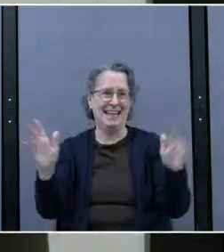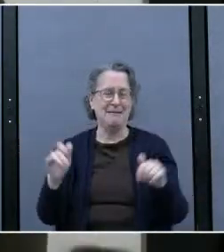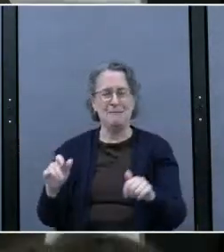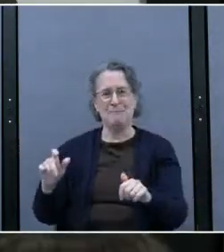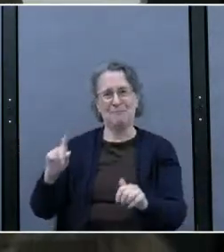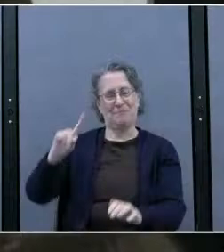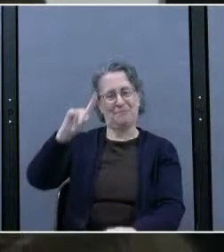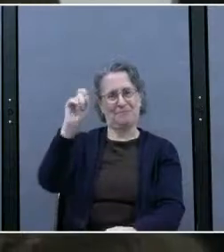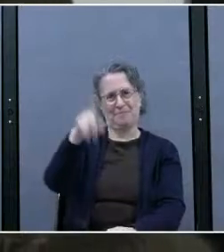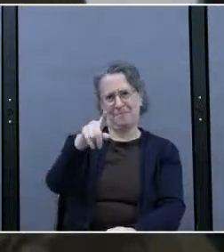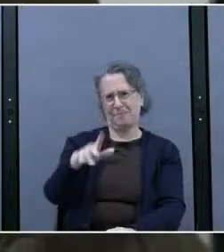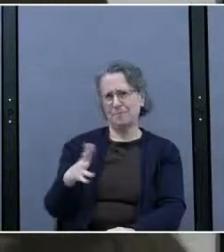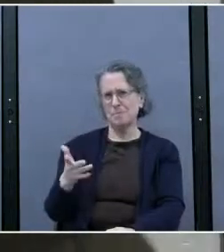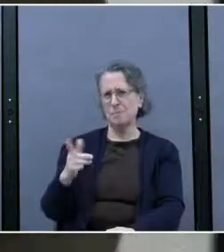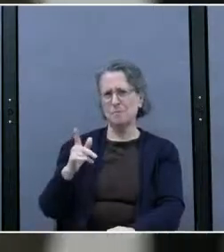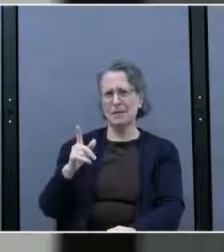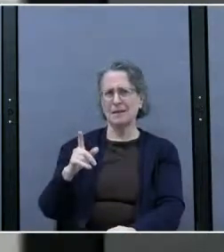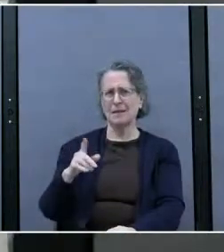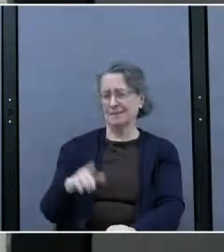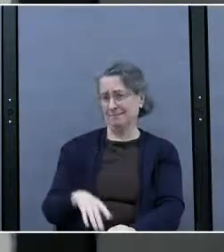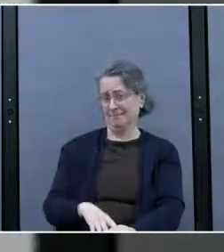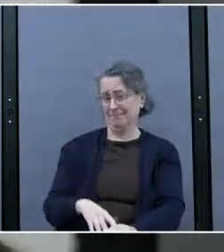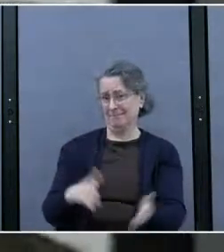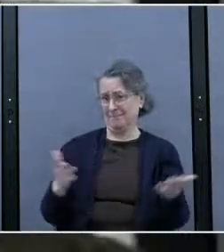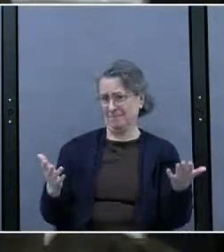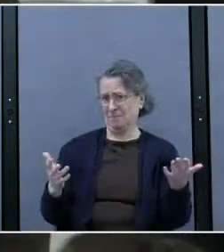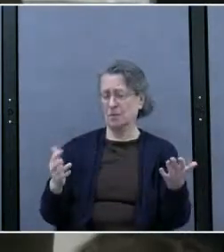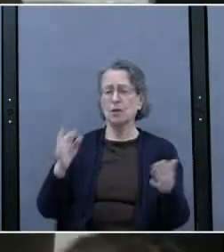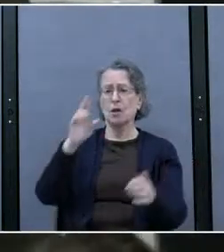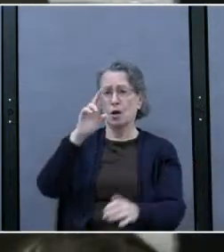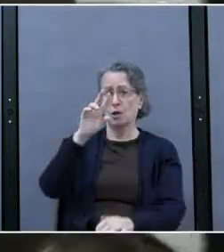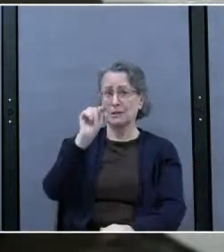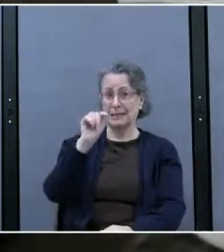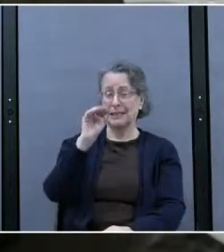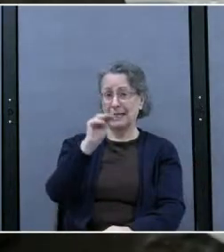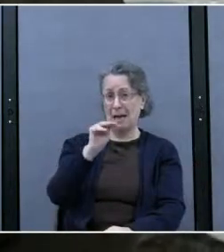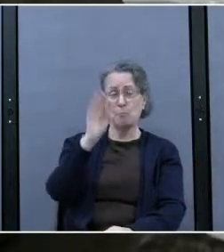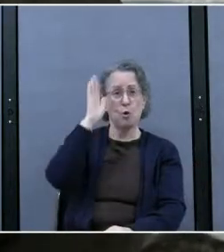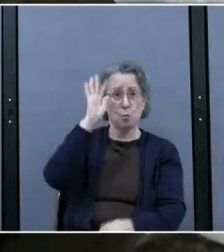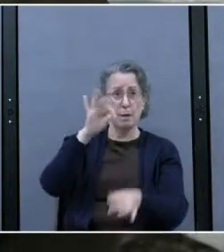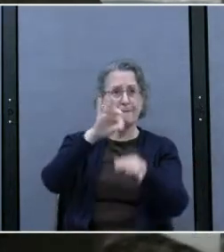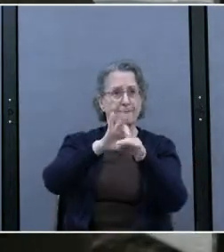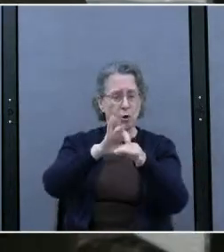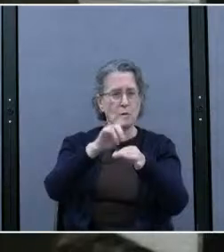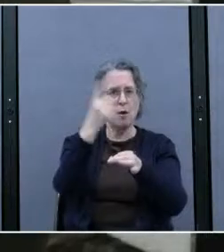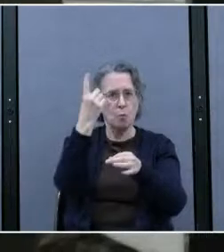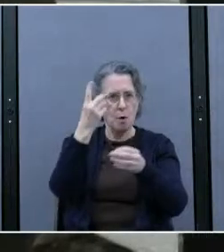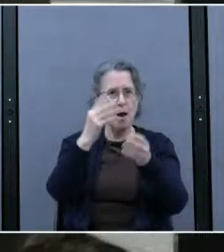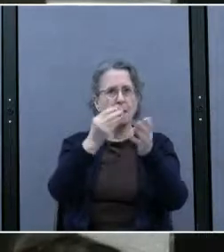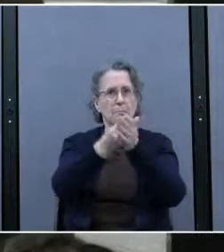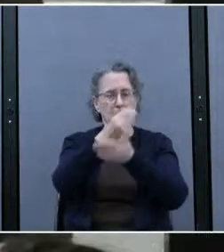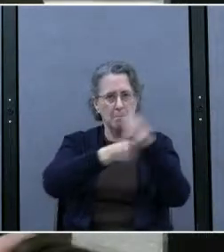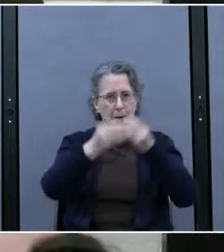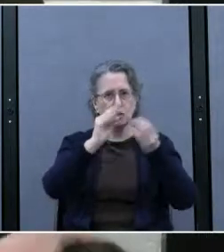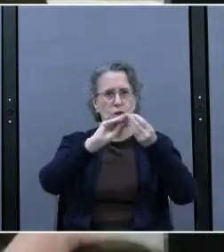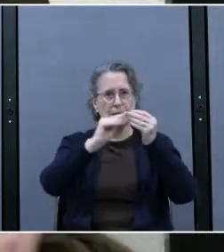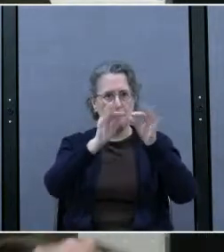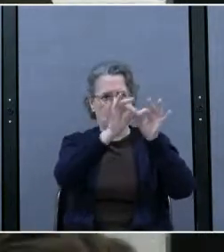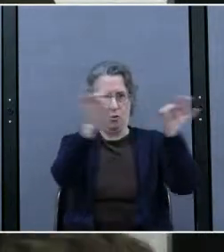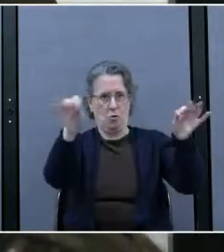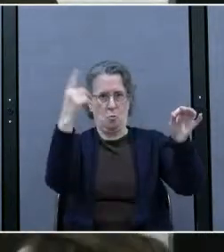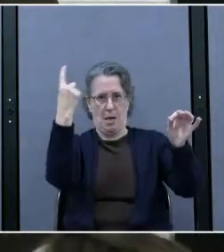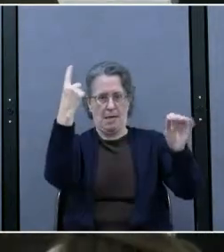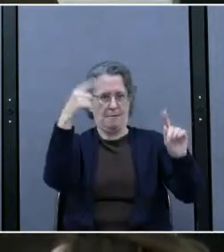the RTM will vote on a total budget number, but for better or worse, there are no restrictions